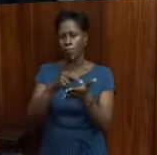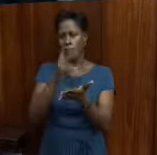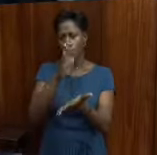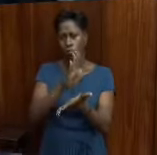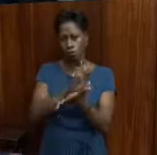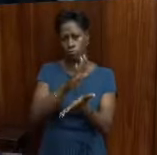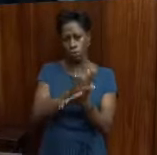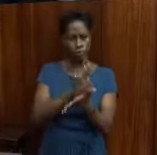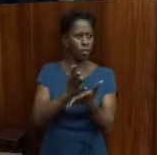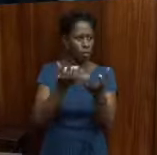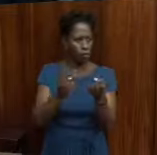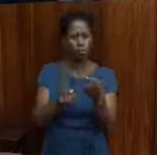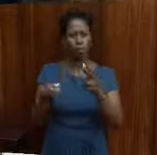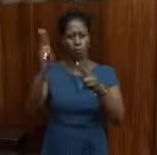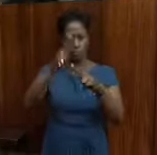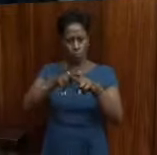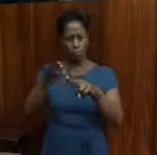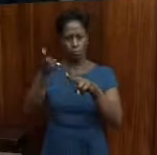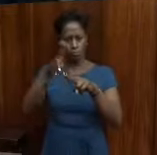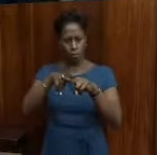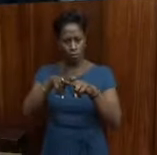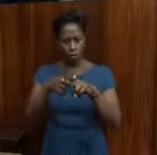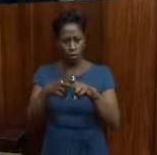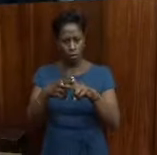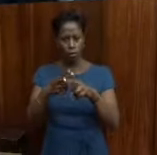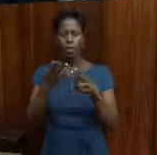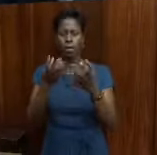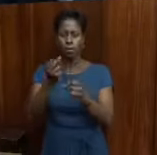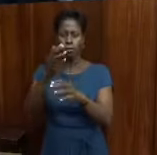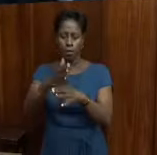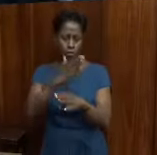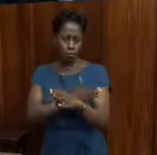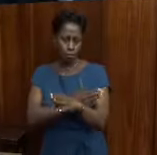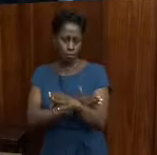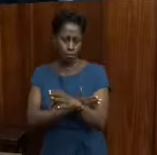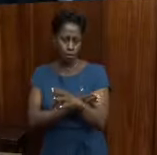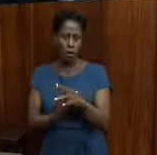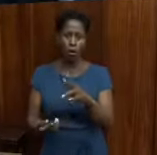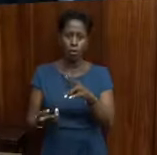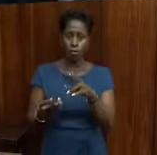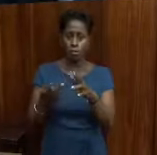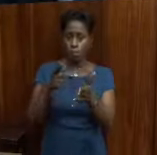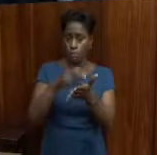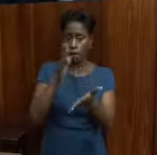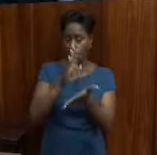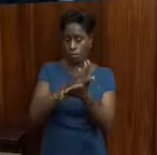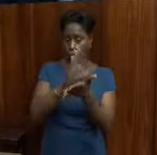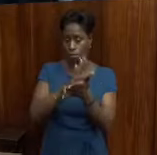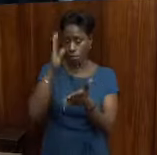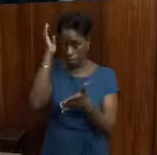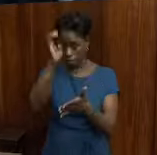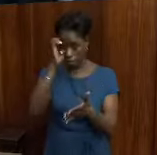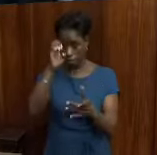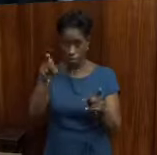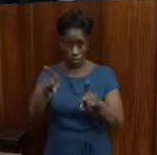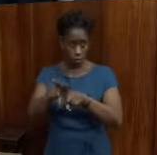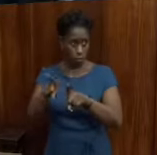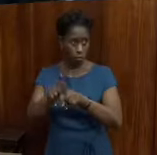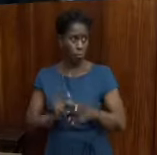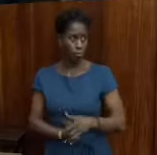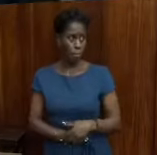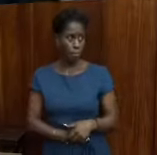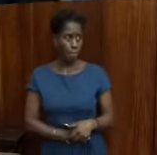solving, global thinking, conflict resolution, and emotional intelligence.